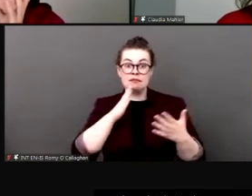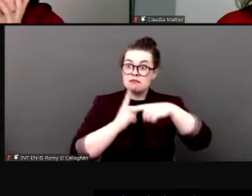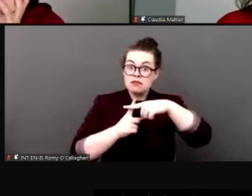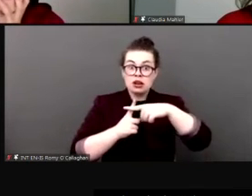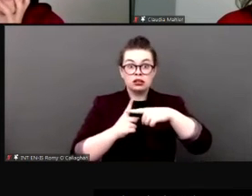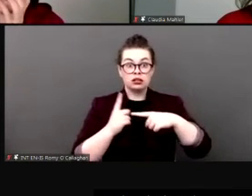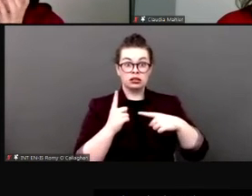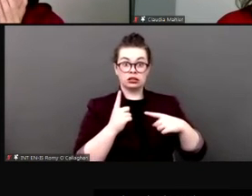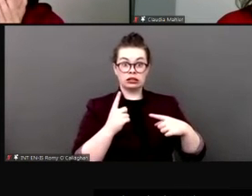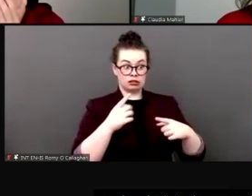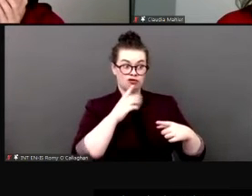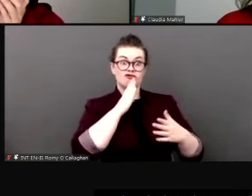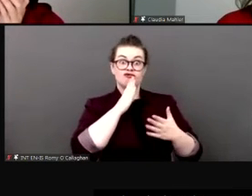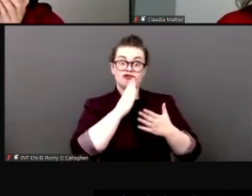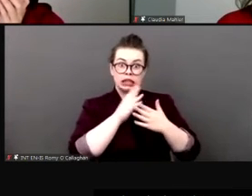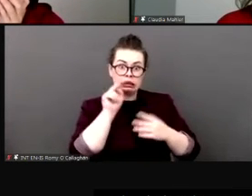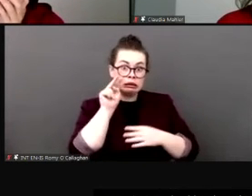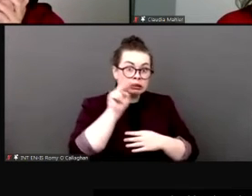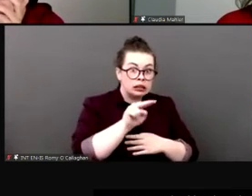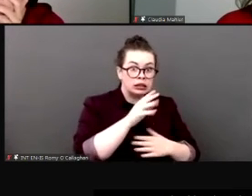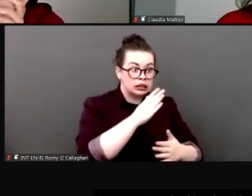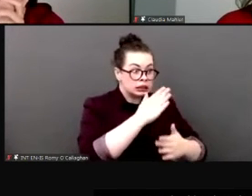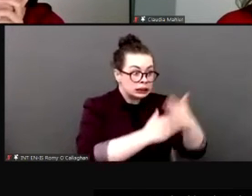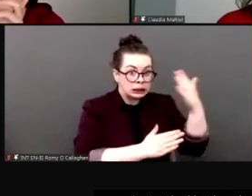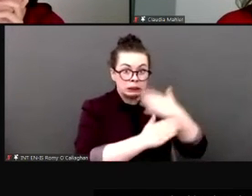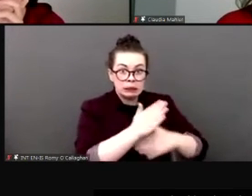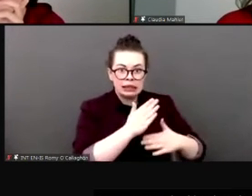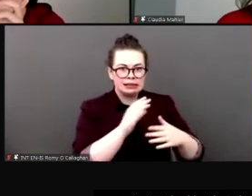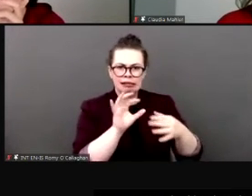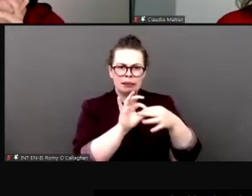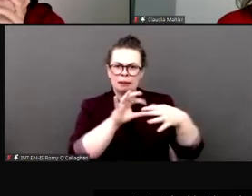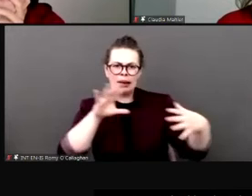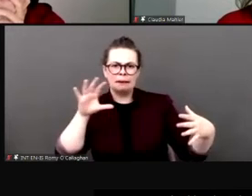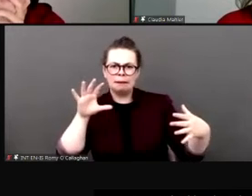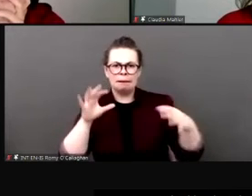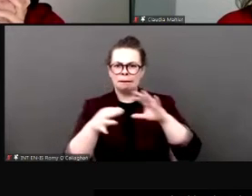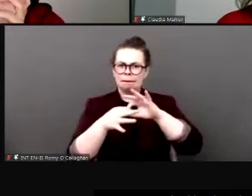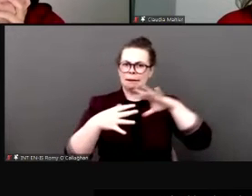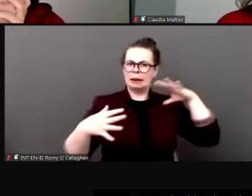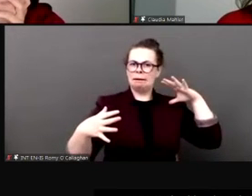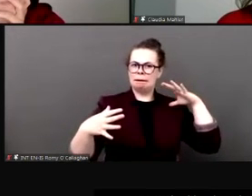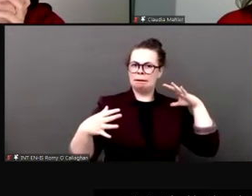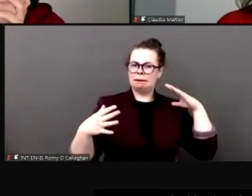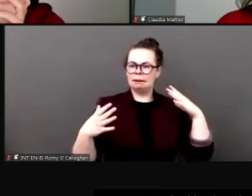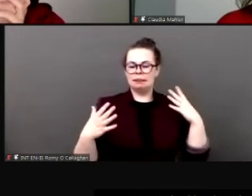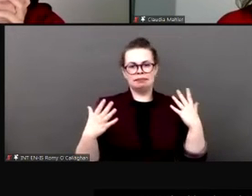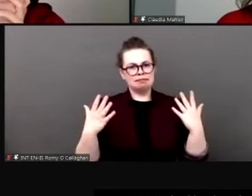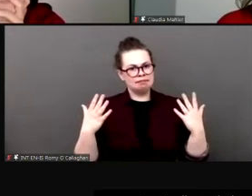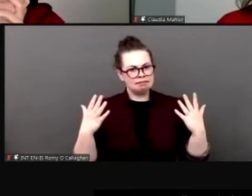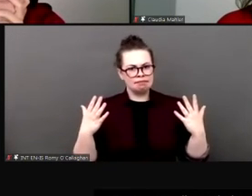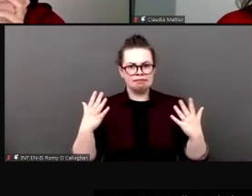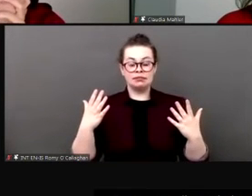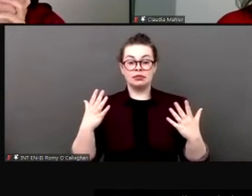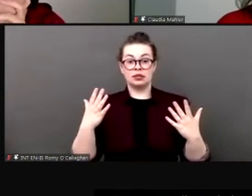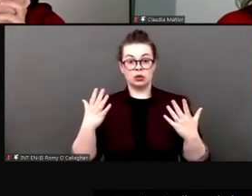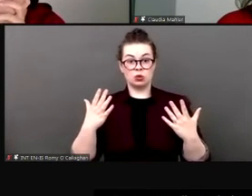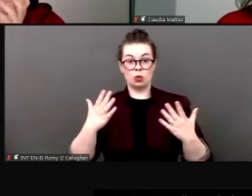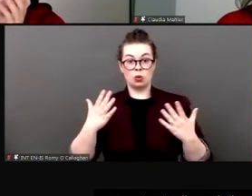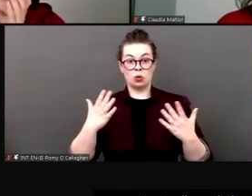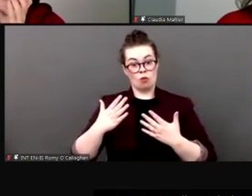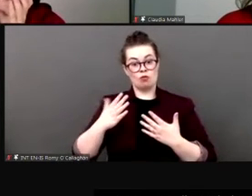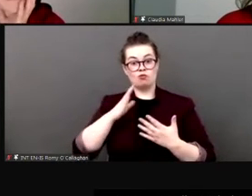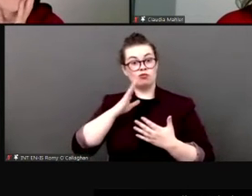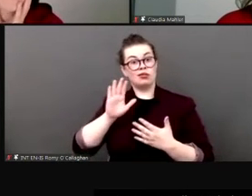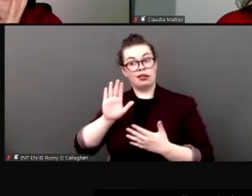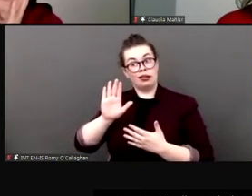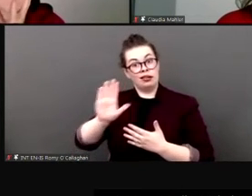the particular situation of people with disabilities. So in one sense, the task facing the drafters was a very mechanical